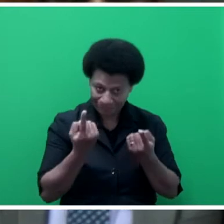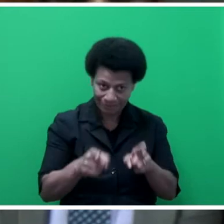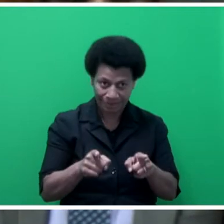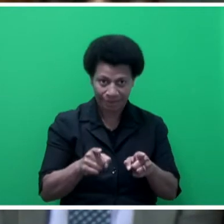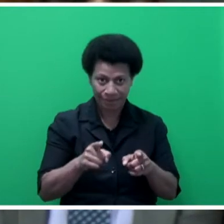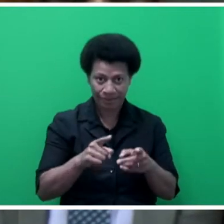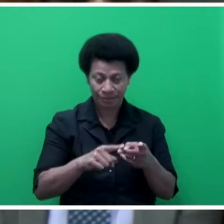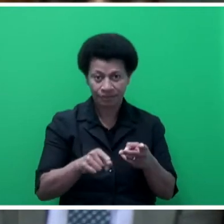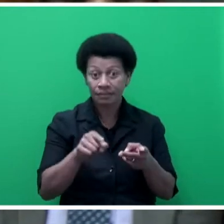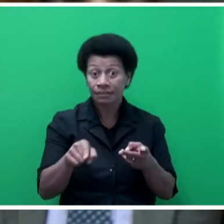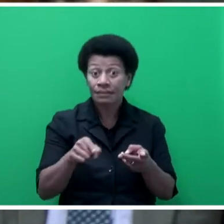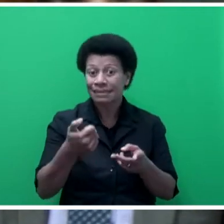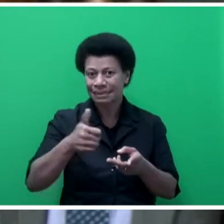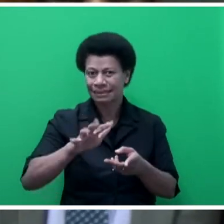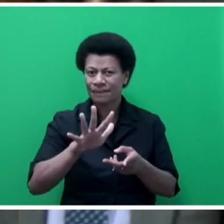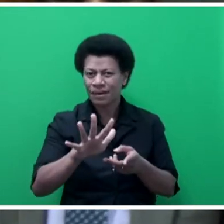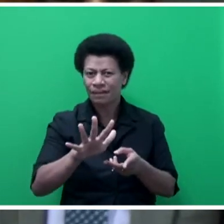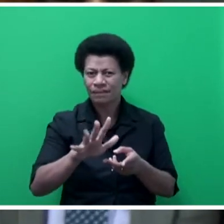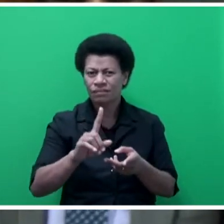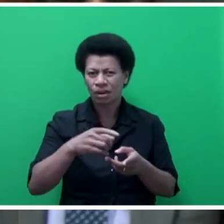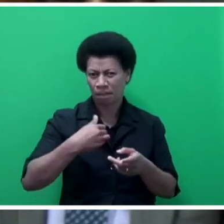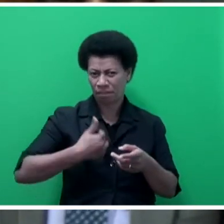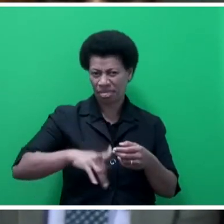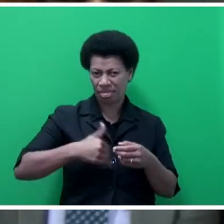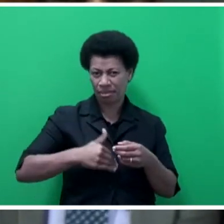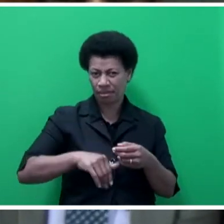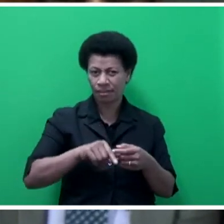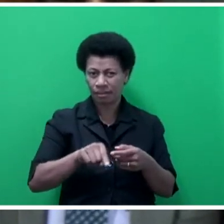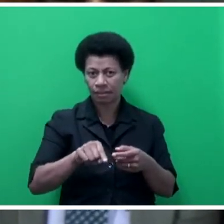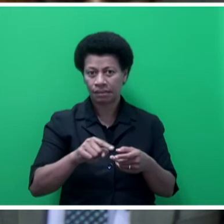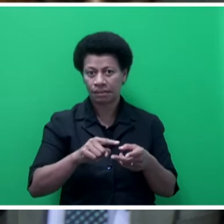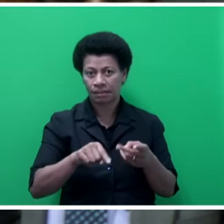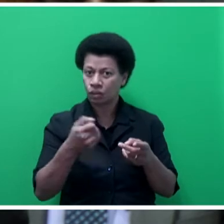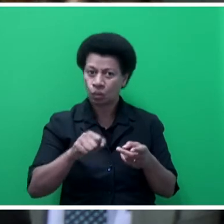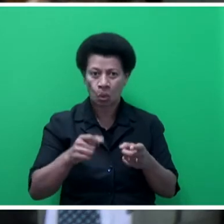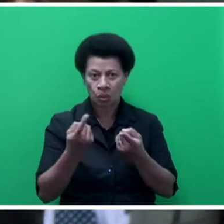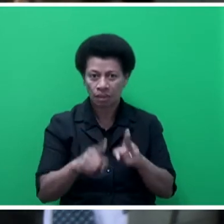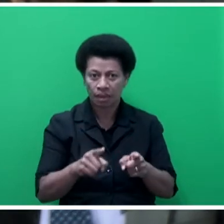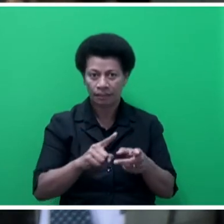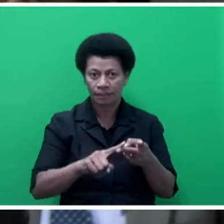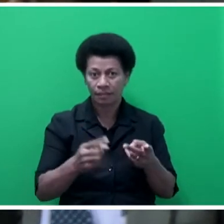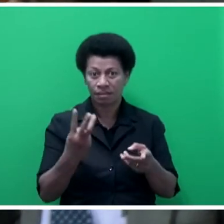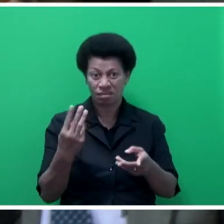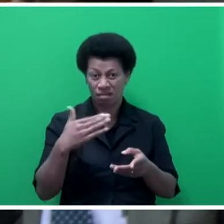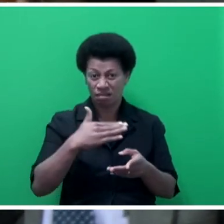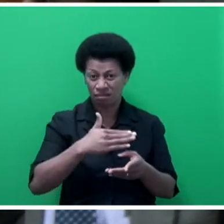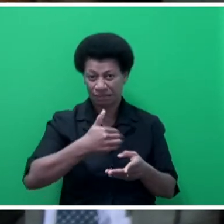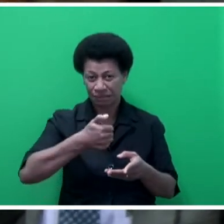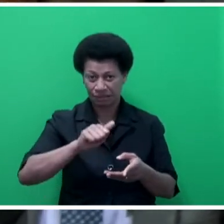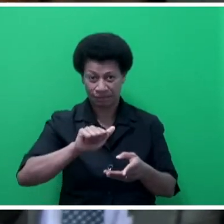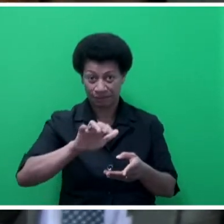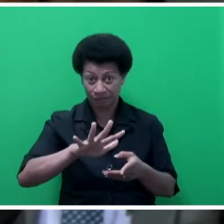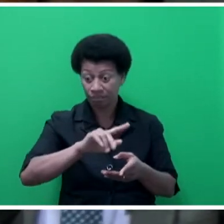death, 65 cases of typhoid and no deaths, and 3,019 cases of diarrheal diseases.